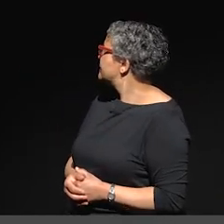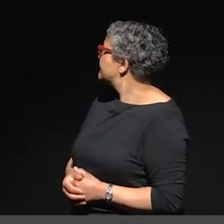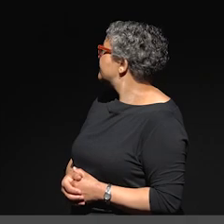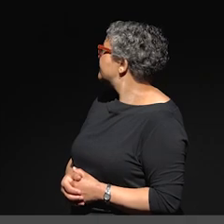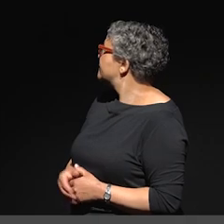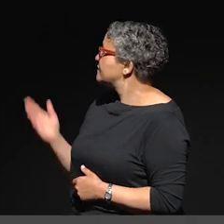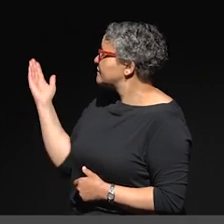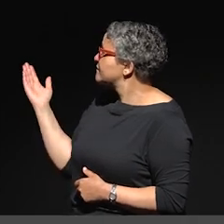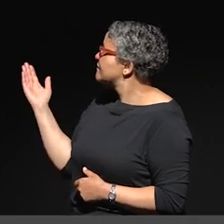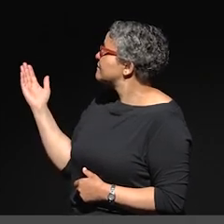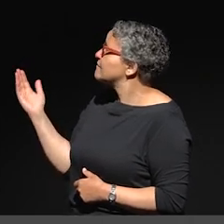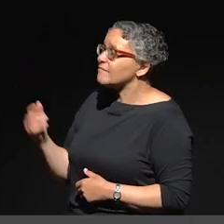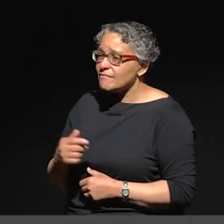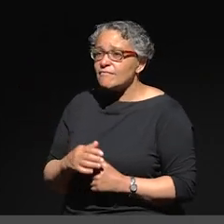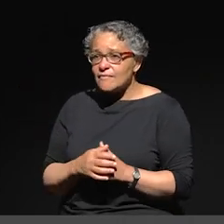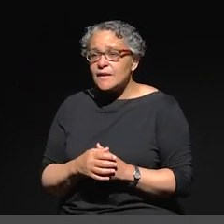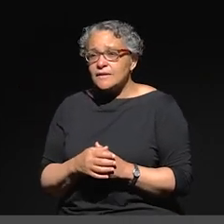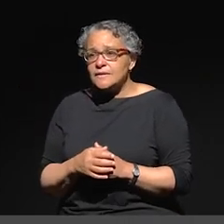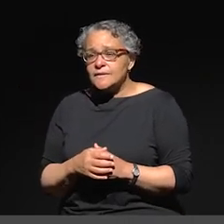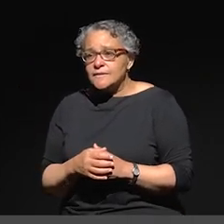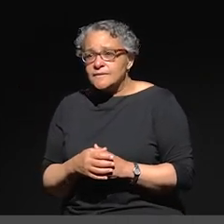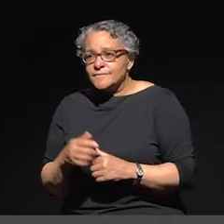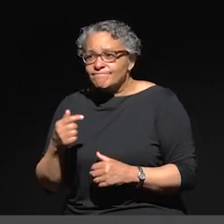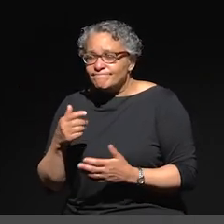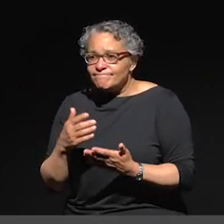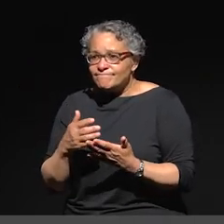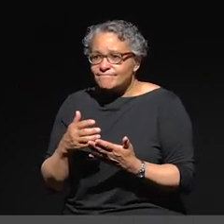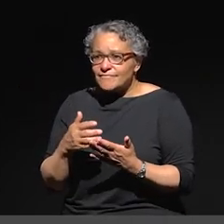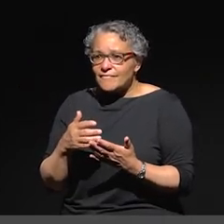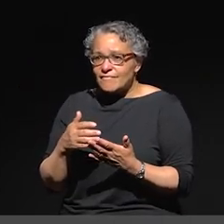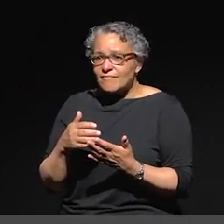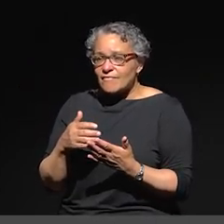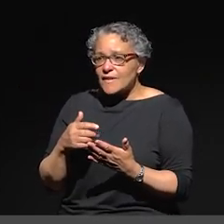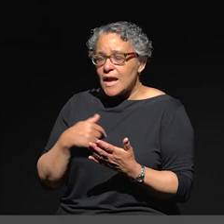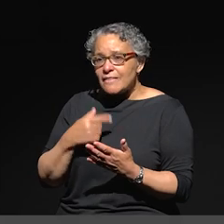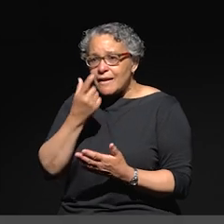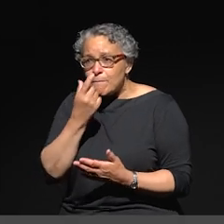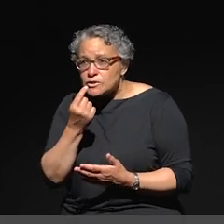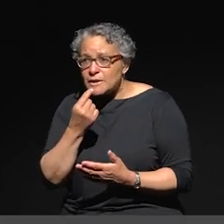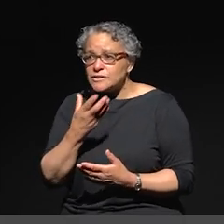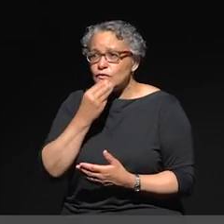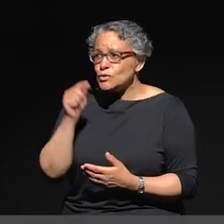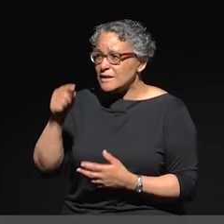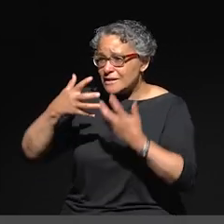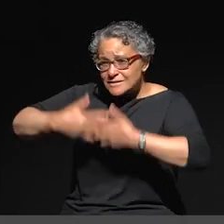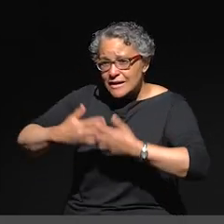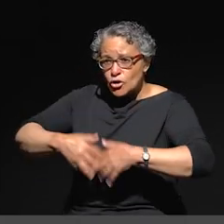It's something I'm quite invested in doing for exhibitions, and I think the possibilities of using this kind of